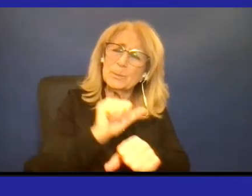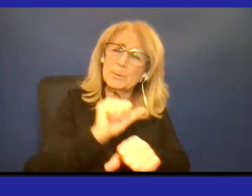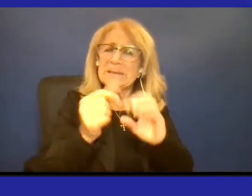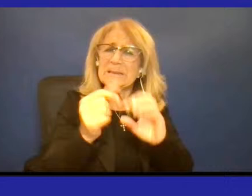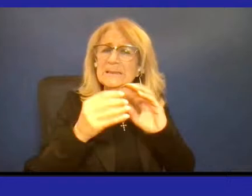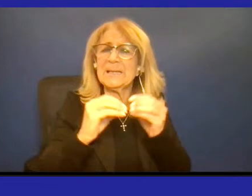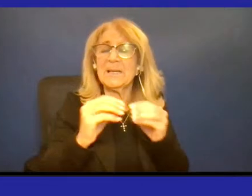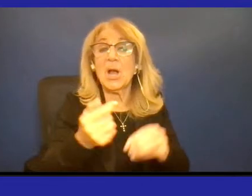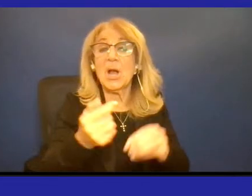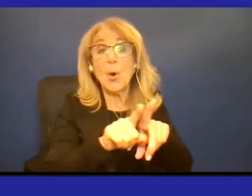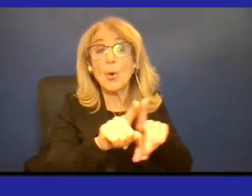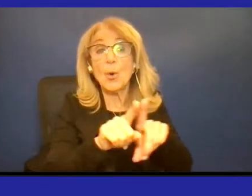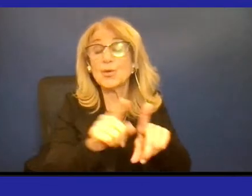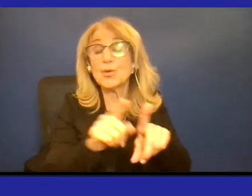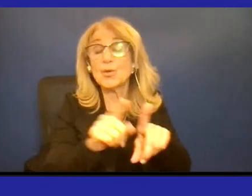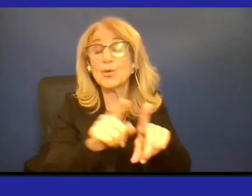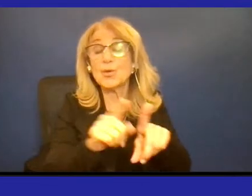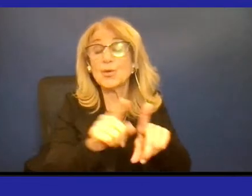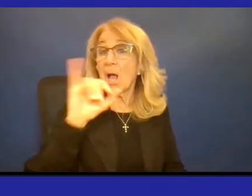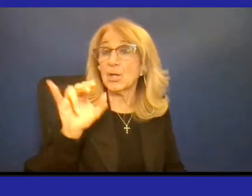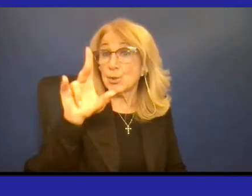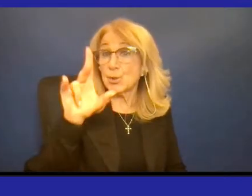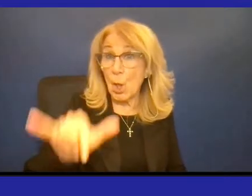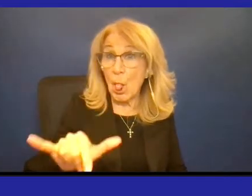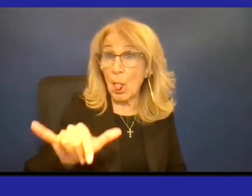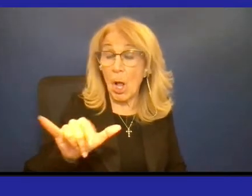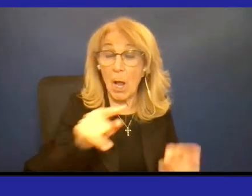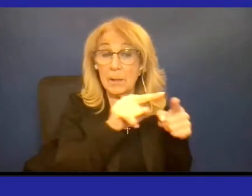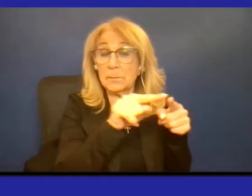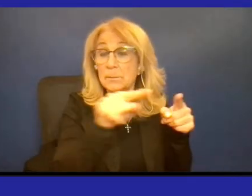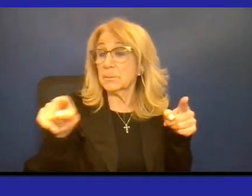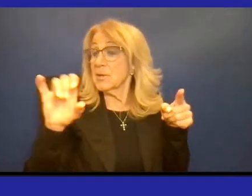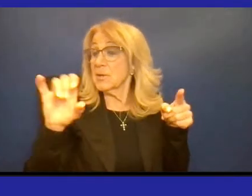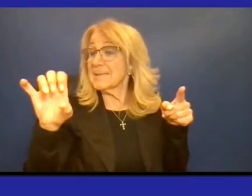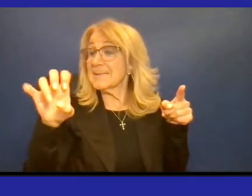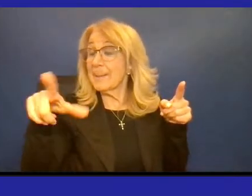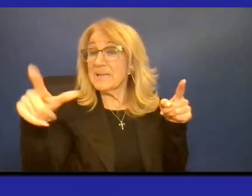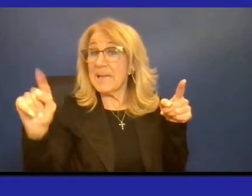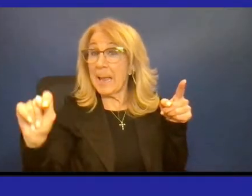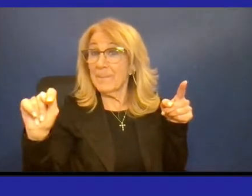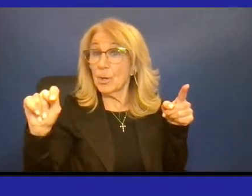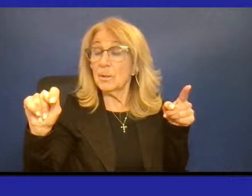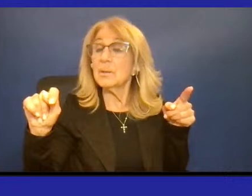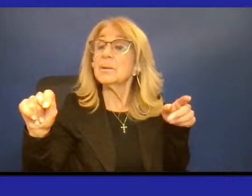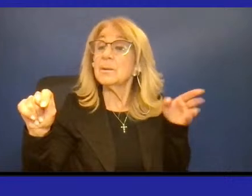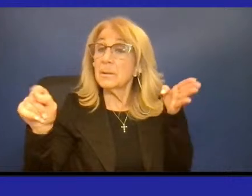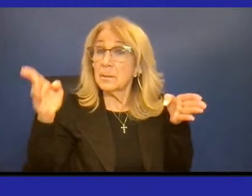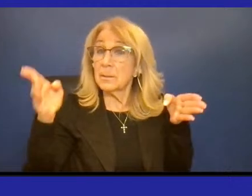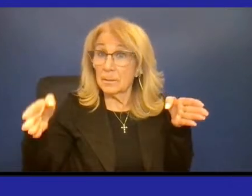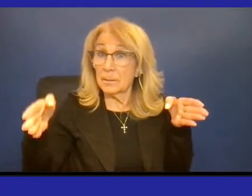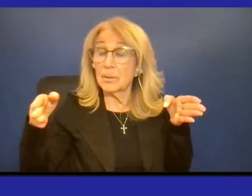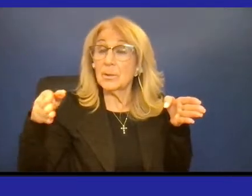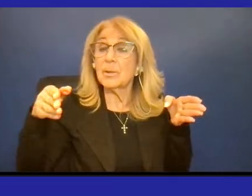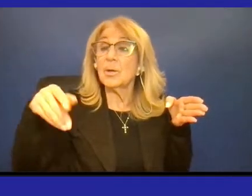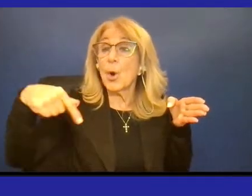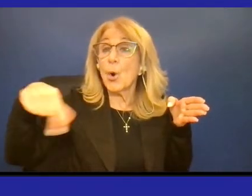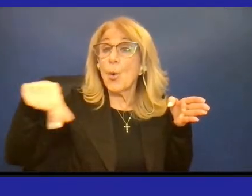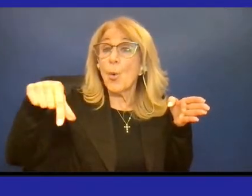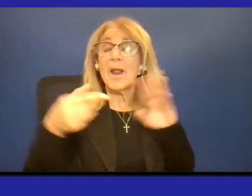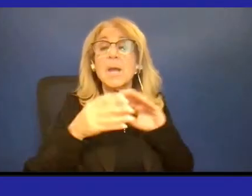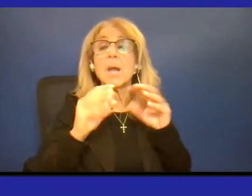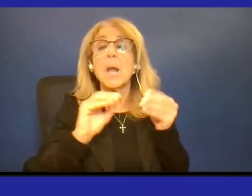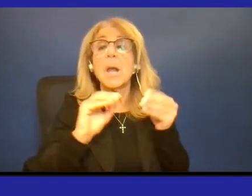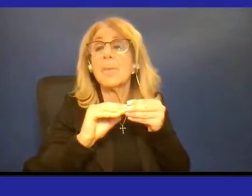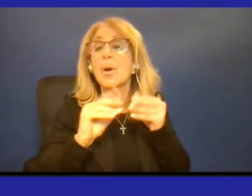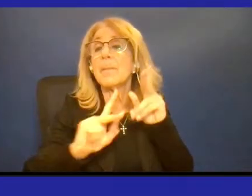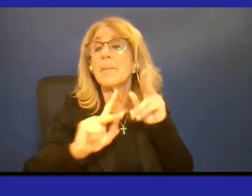not the July to September quarter, the number of hires is much smaller, right? So